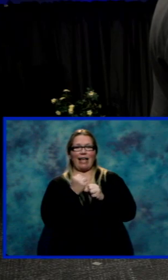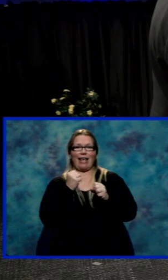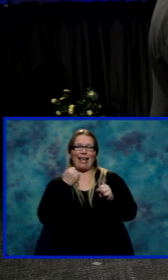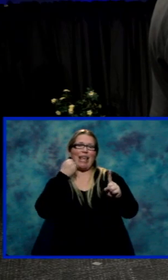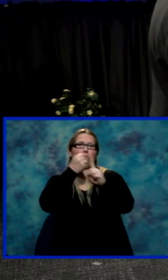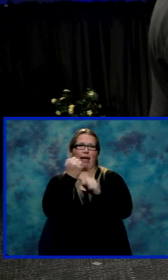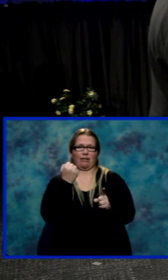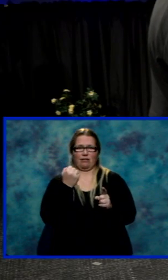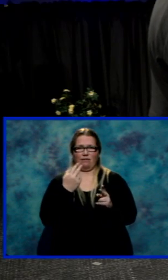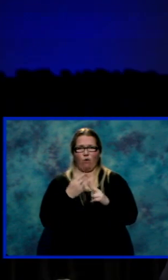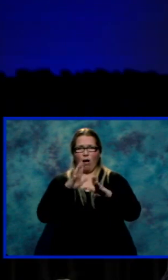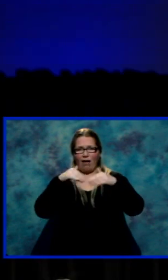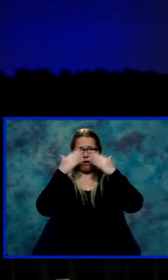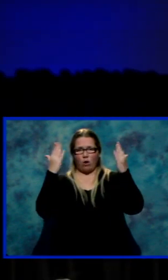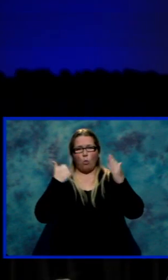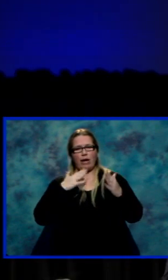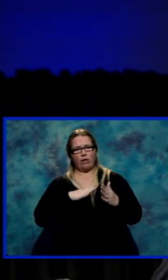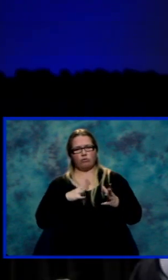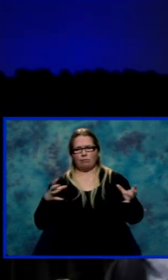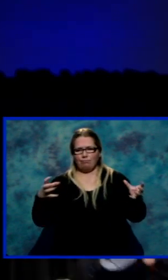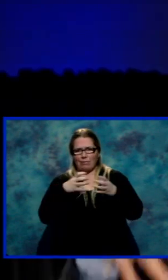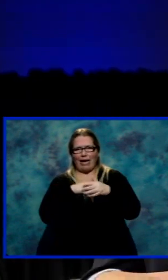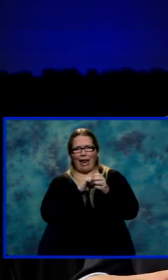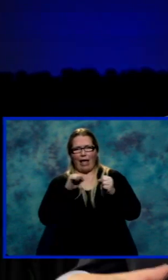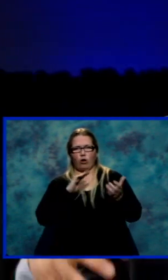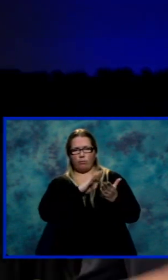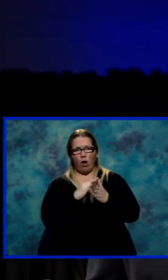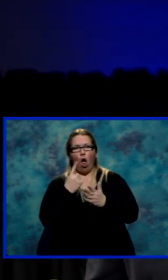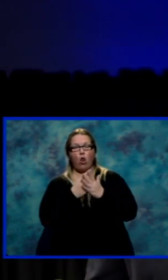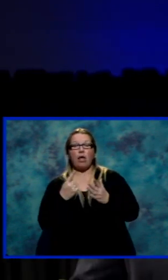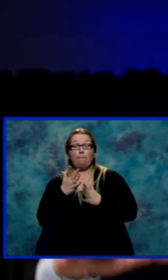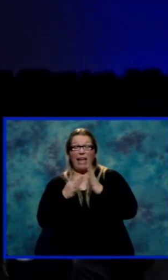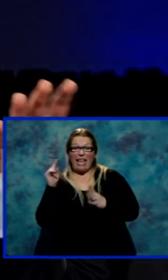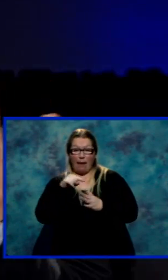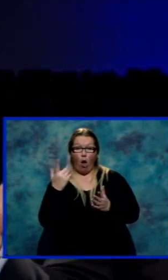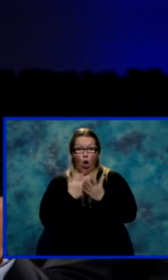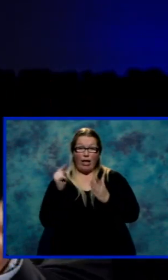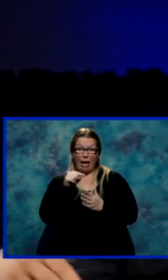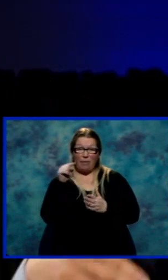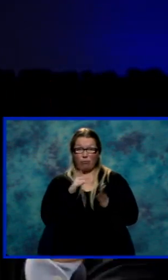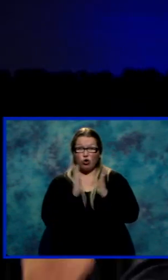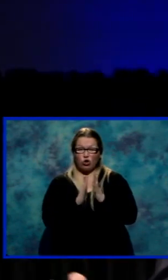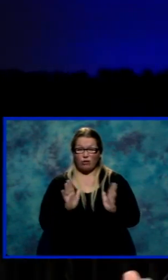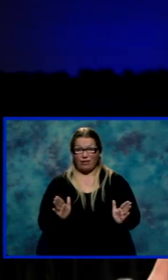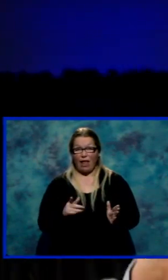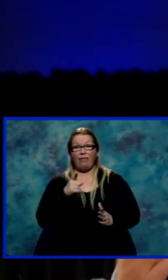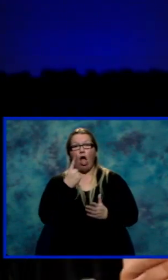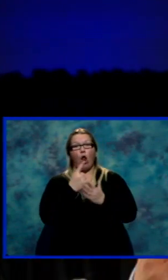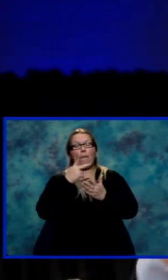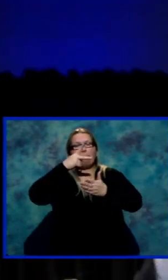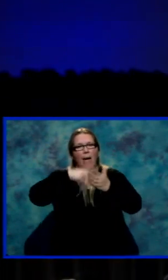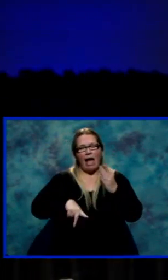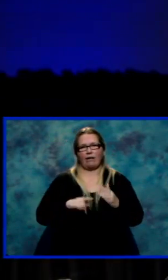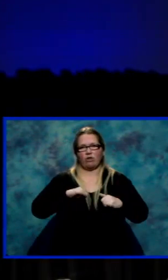we need to be missional in our communities. And that doesn't mean just coming to church and worshiping. That's part of the joy of celebrating the